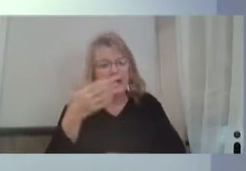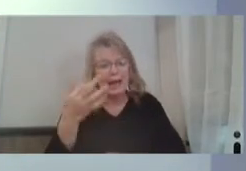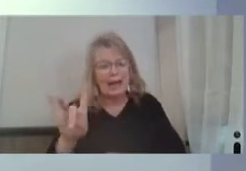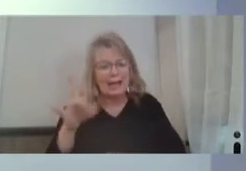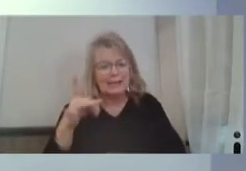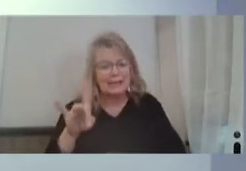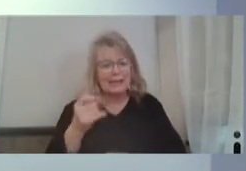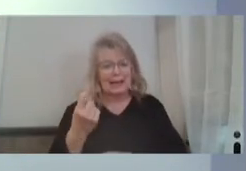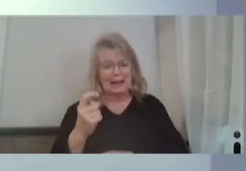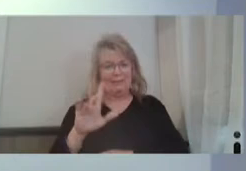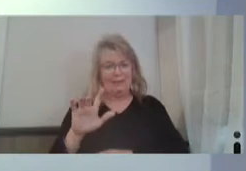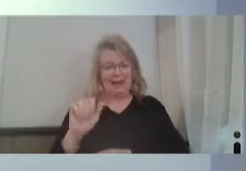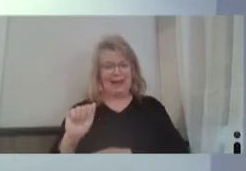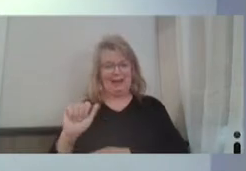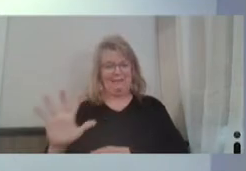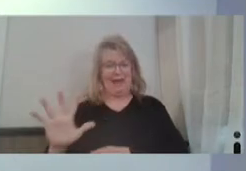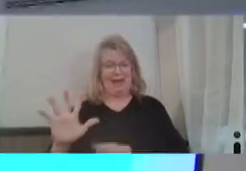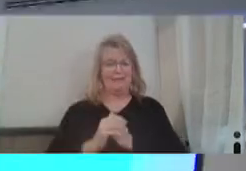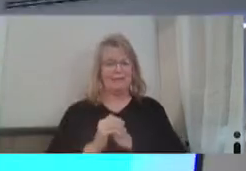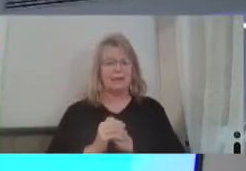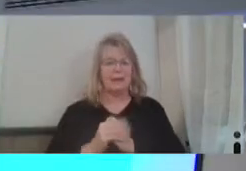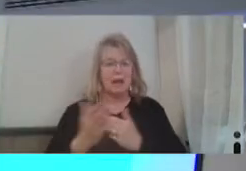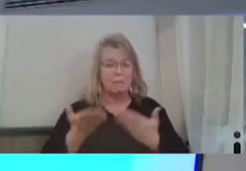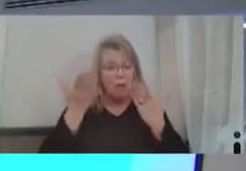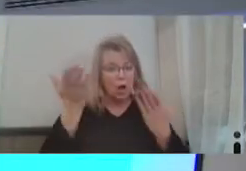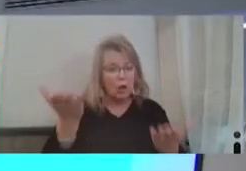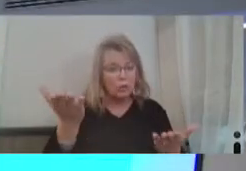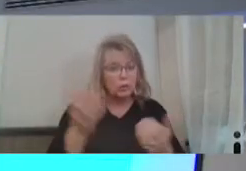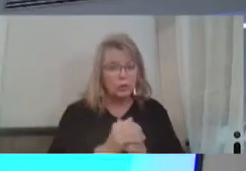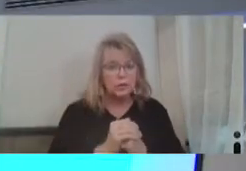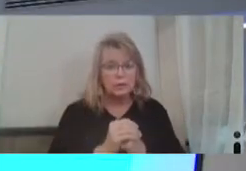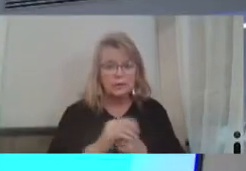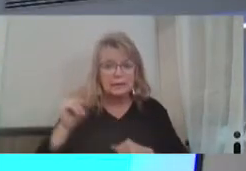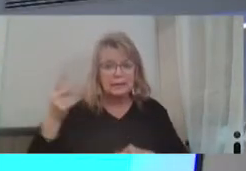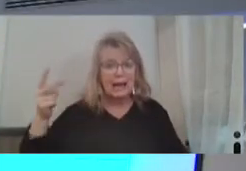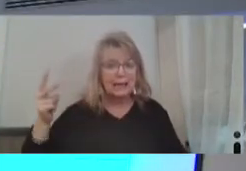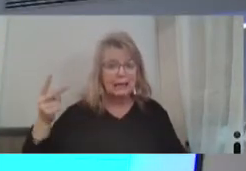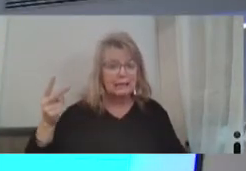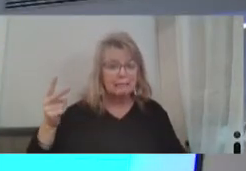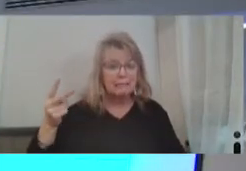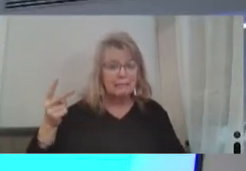143-318-11A5. So moved. Thank you. We have a motion. Do I have a second?